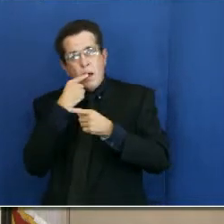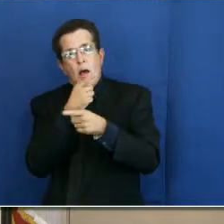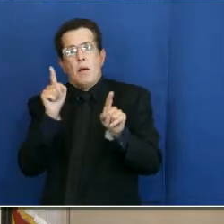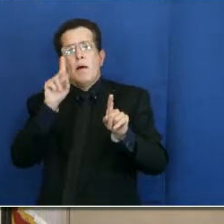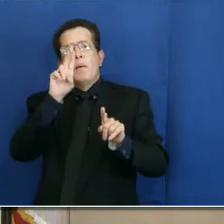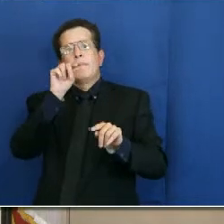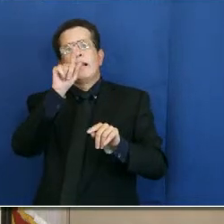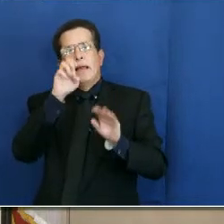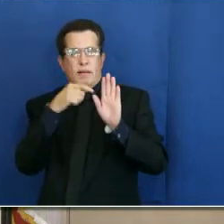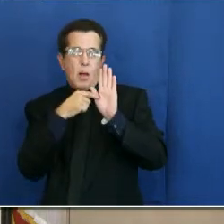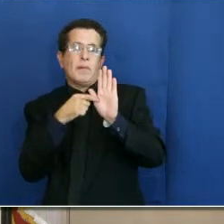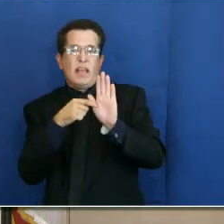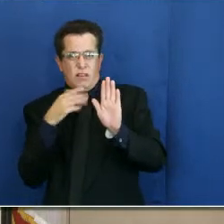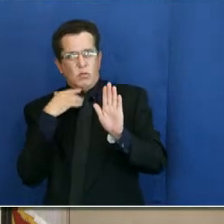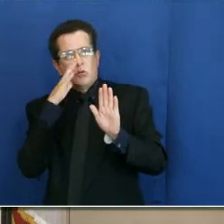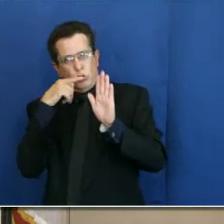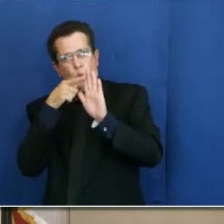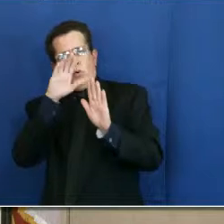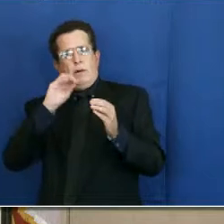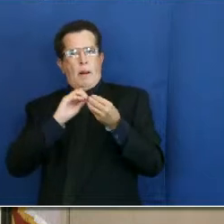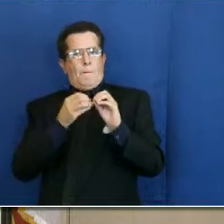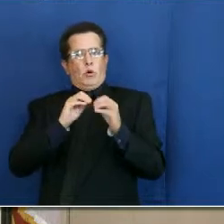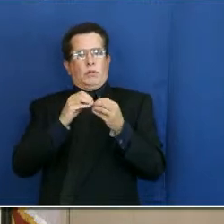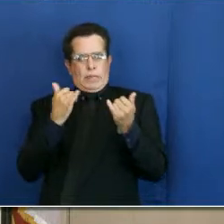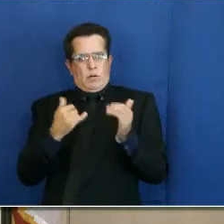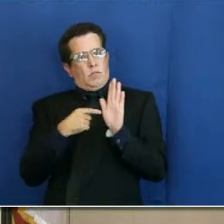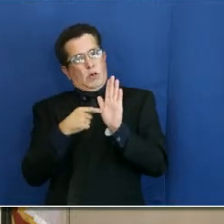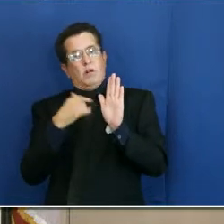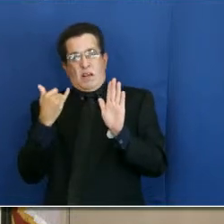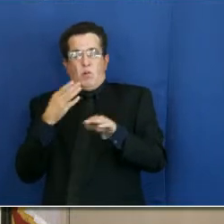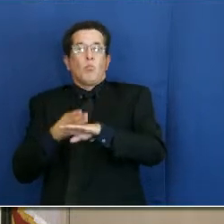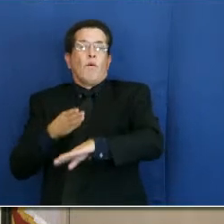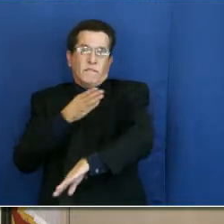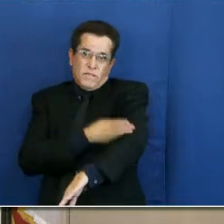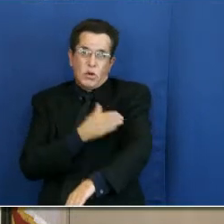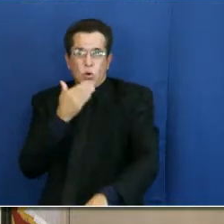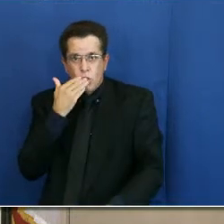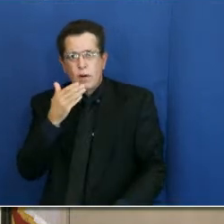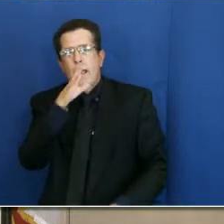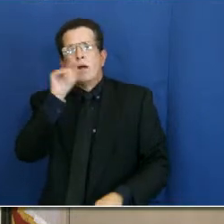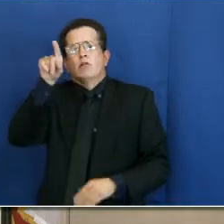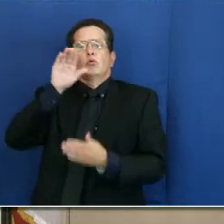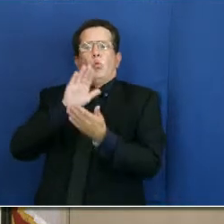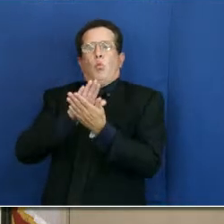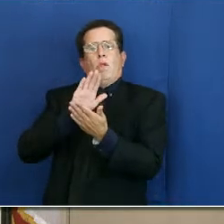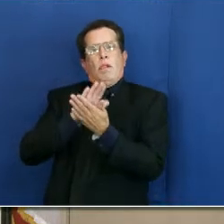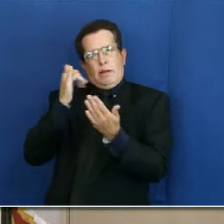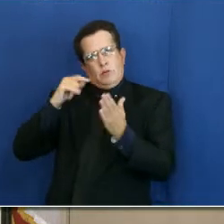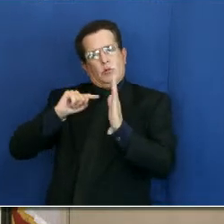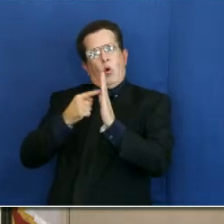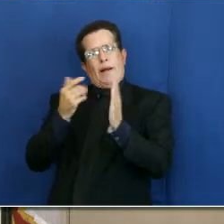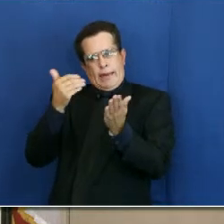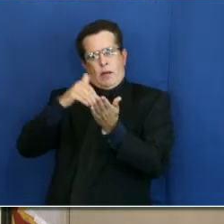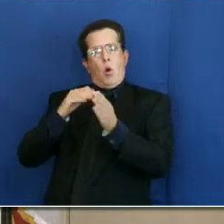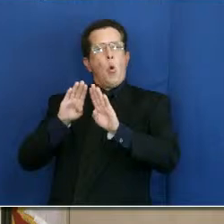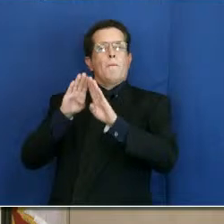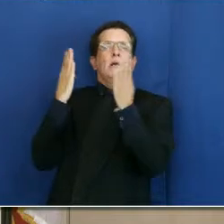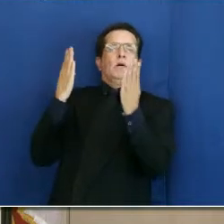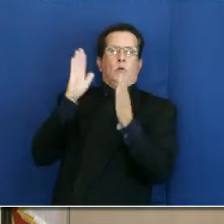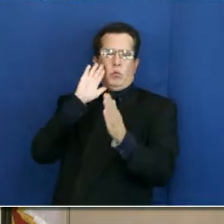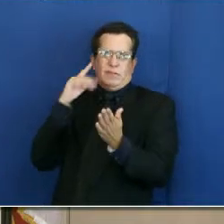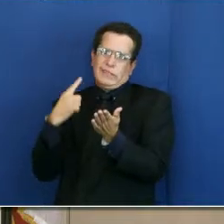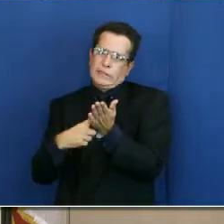many questions on the improving case numbers, which is good news, and on schools reopening. So we're going to go ahead and get started right now by calling